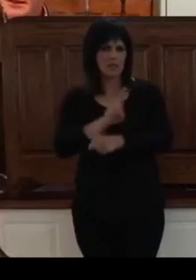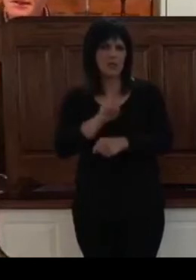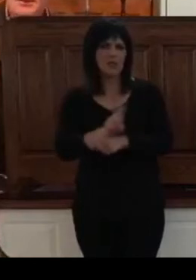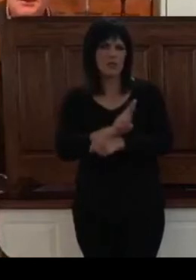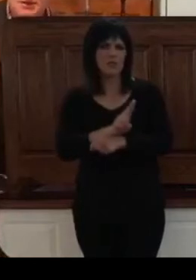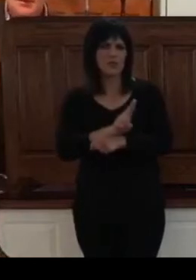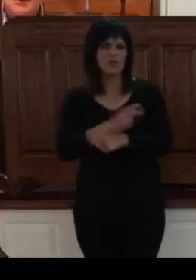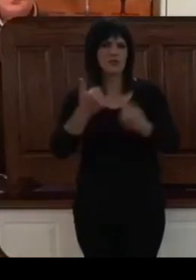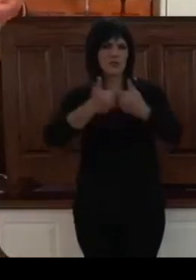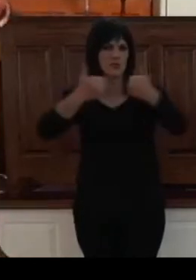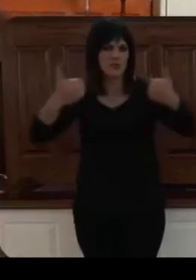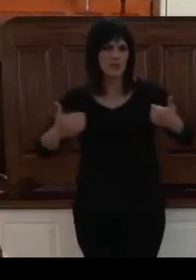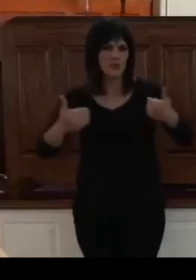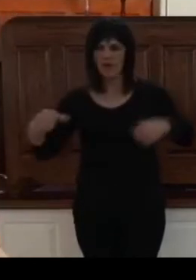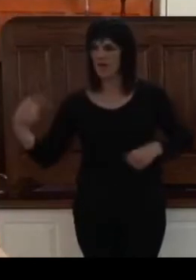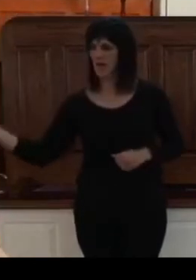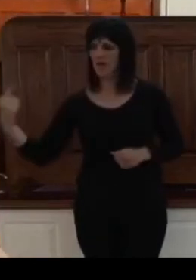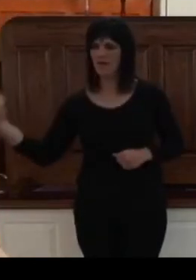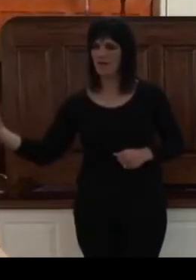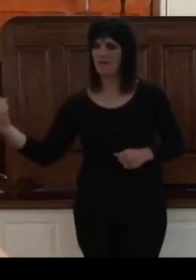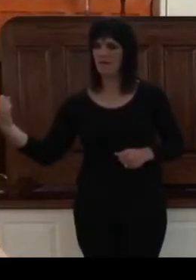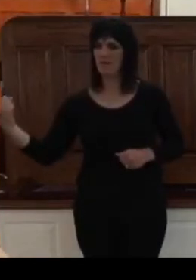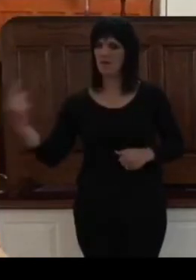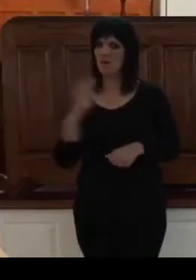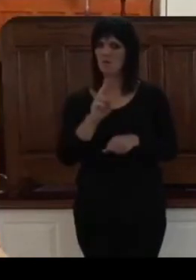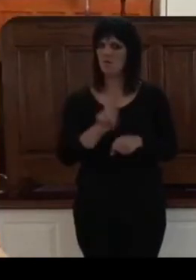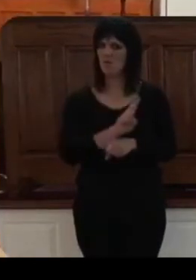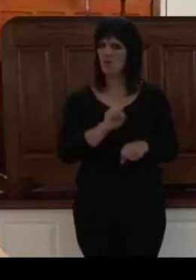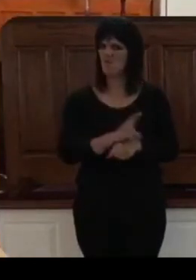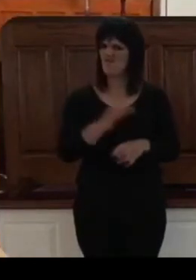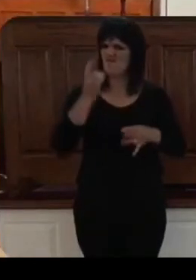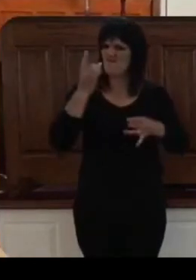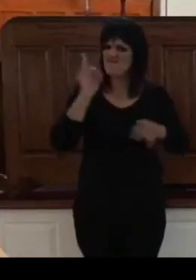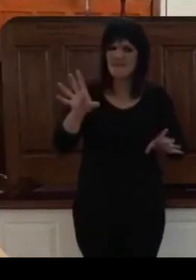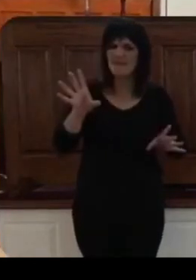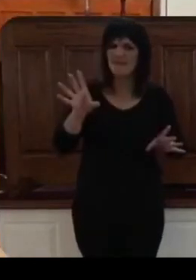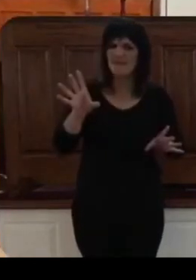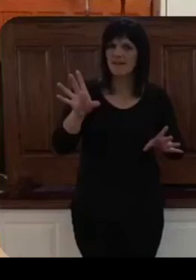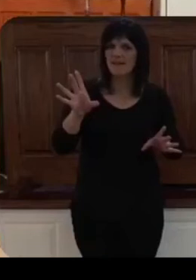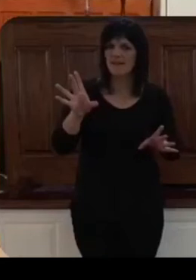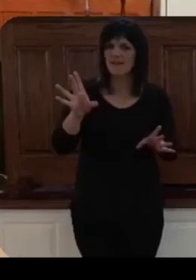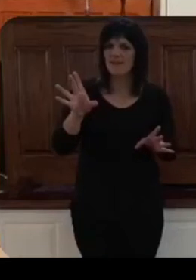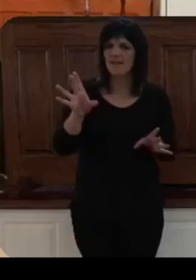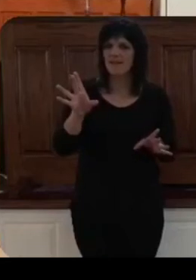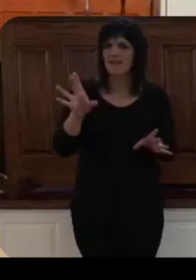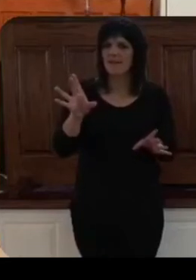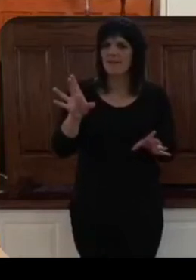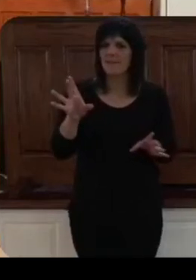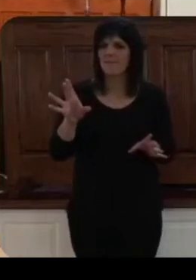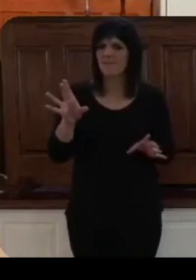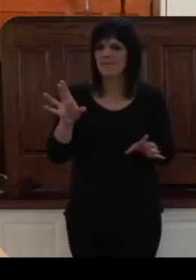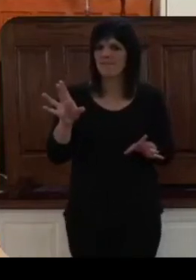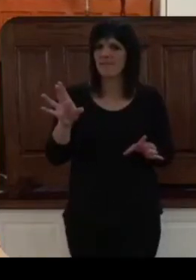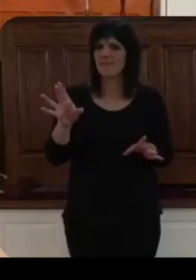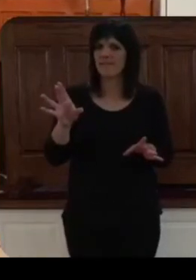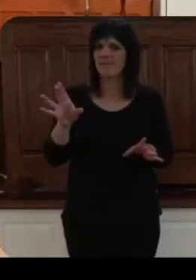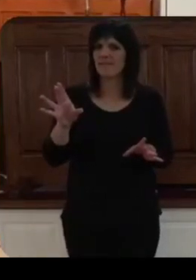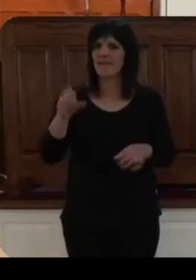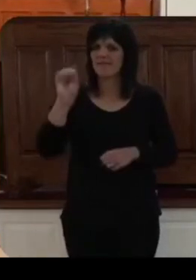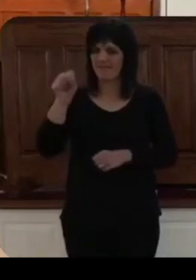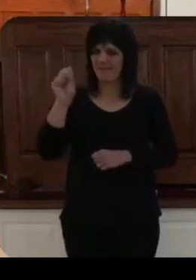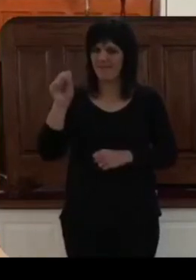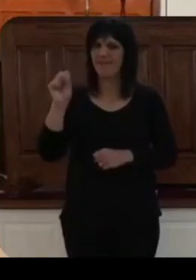the enemy use? Well, he uses bitterness, doesn't he? Can the enemy use bitterness to separate and isolate us?